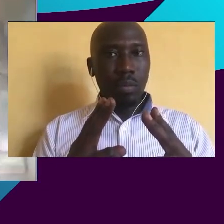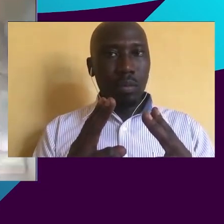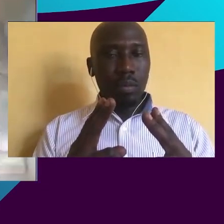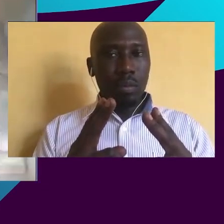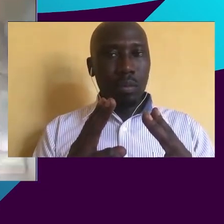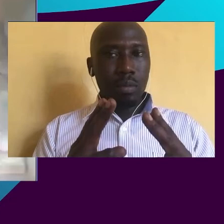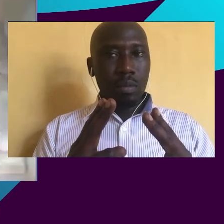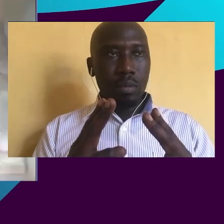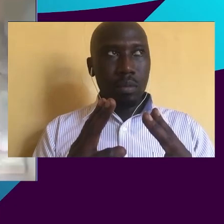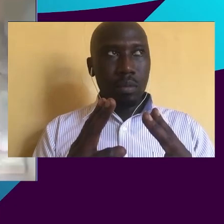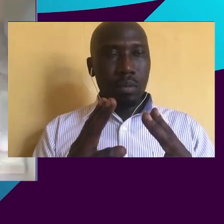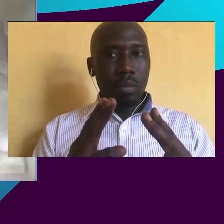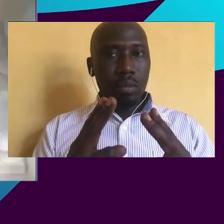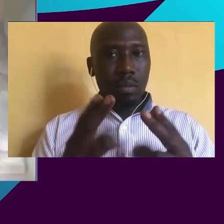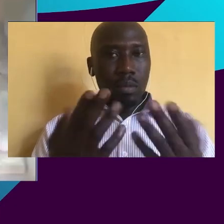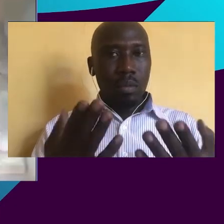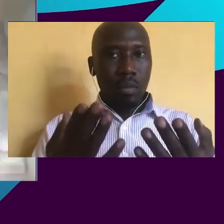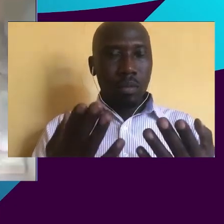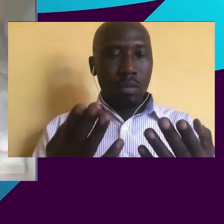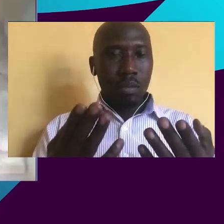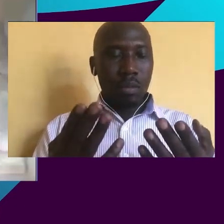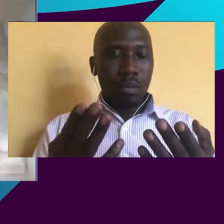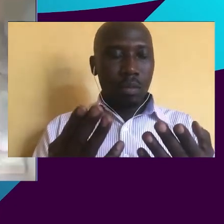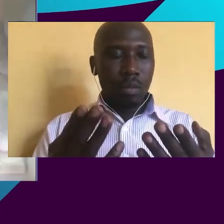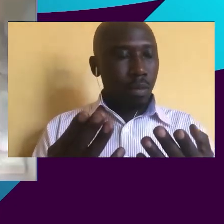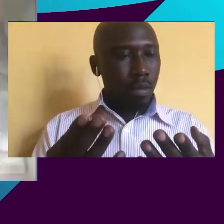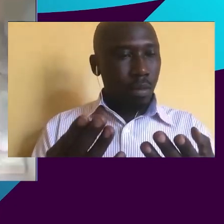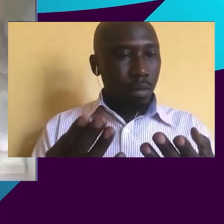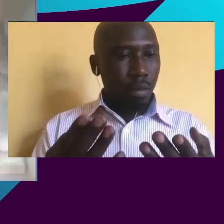She starts to speak. You'll get